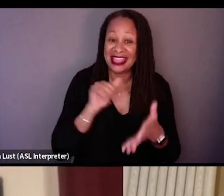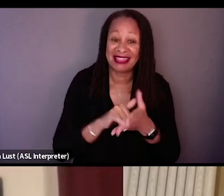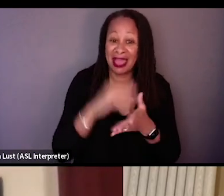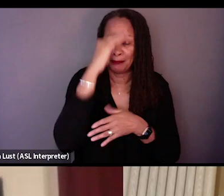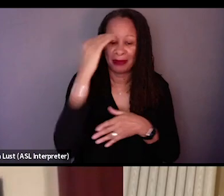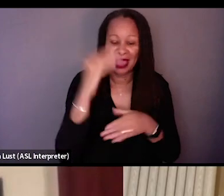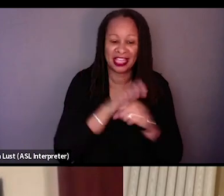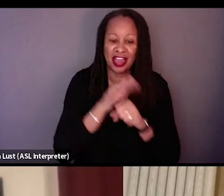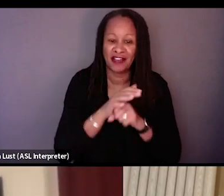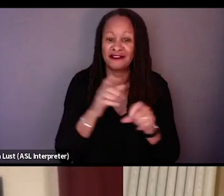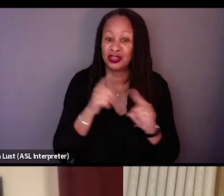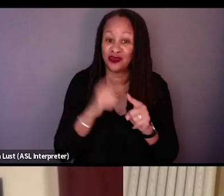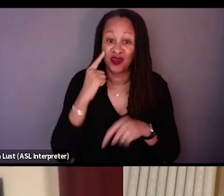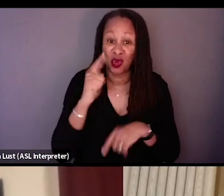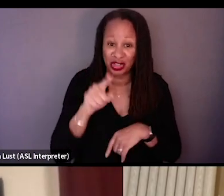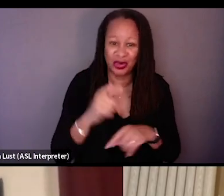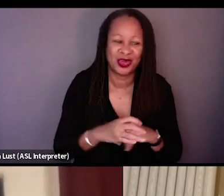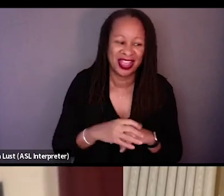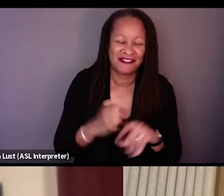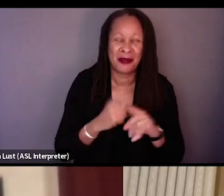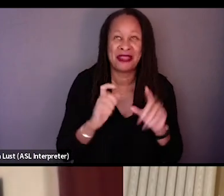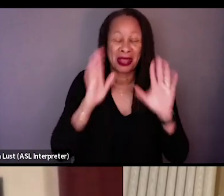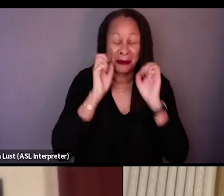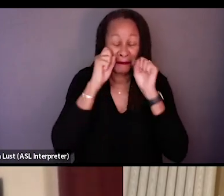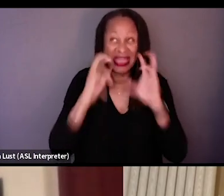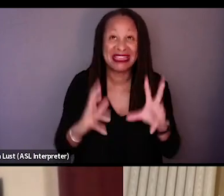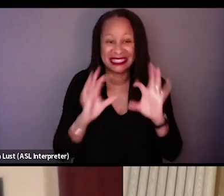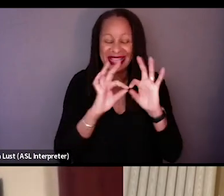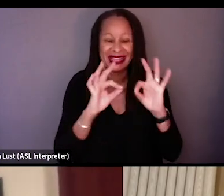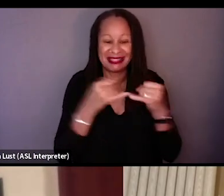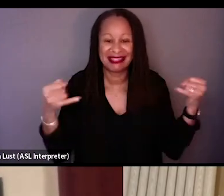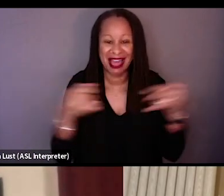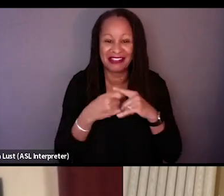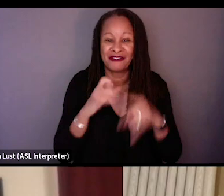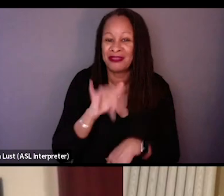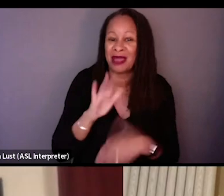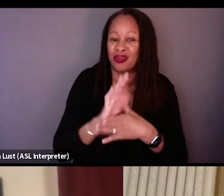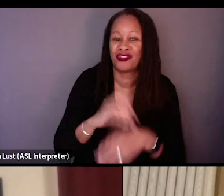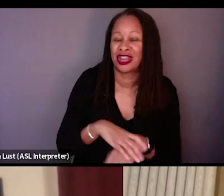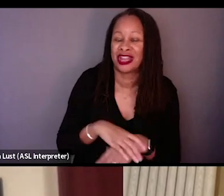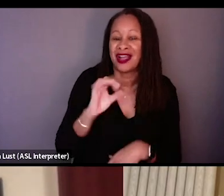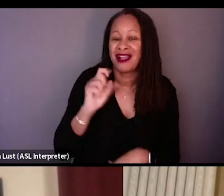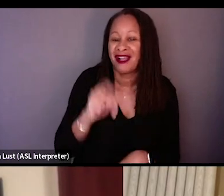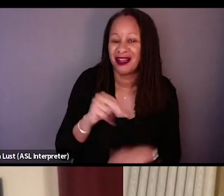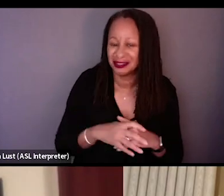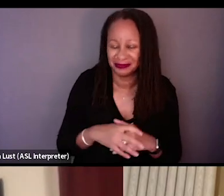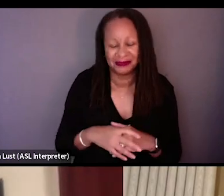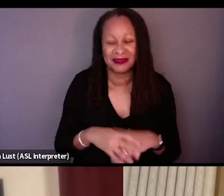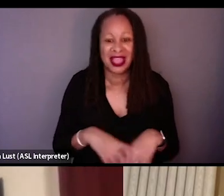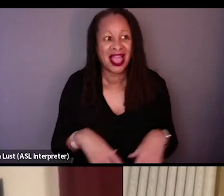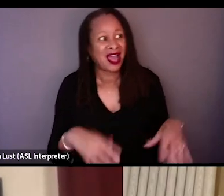to Harlem. So just fantastic, man. Fantastic. Elvis, thank you so much. Oh God, thank you.